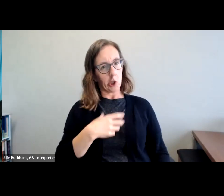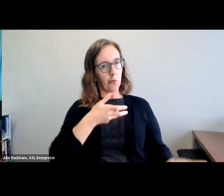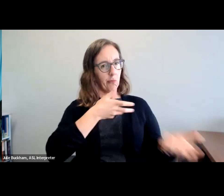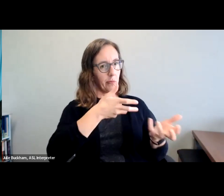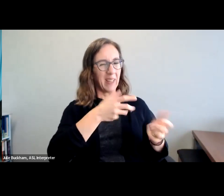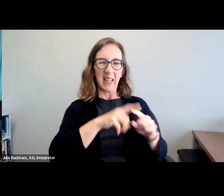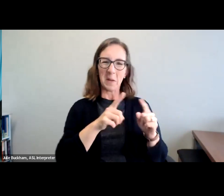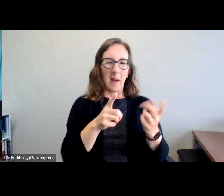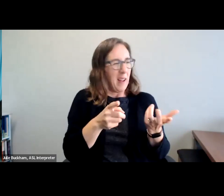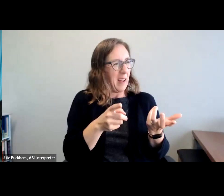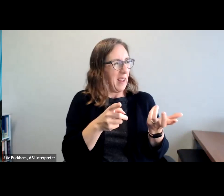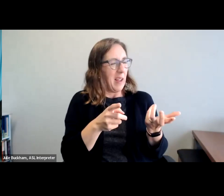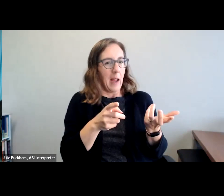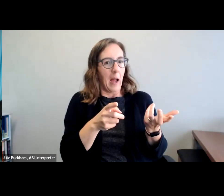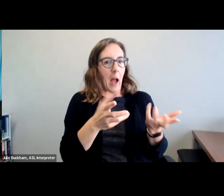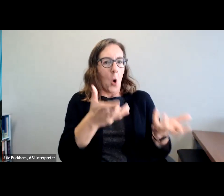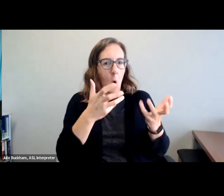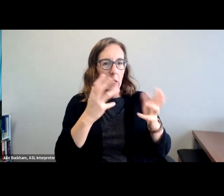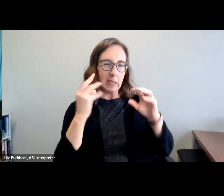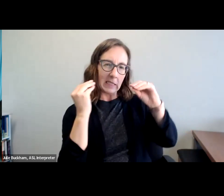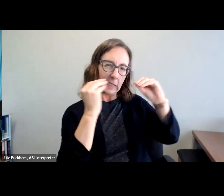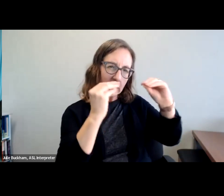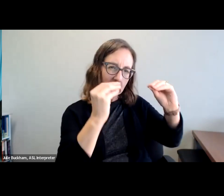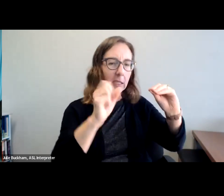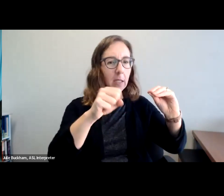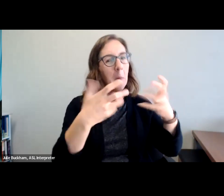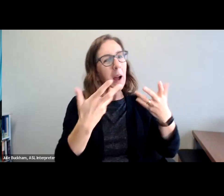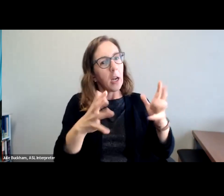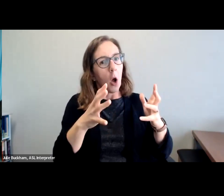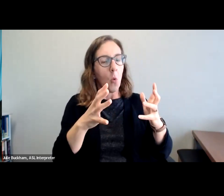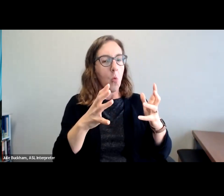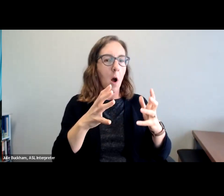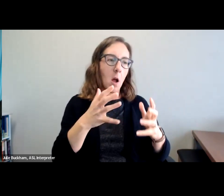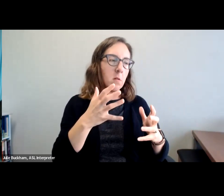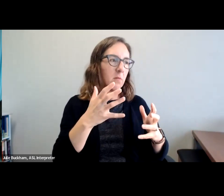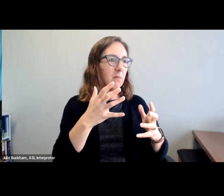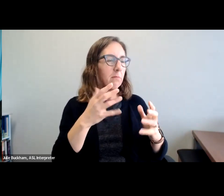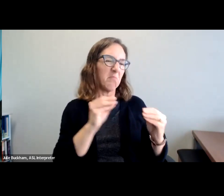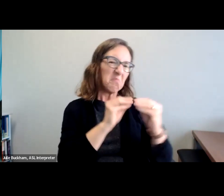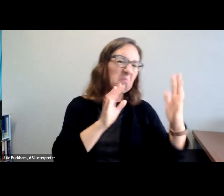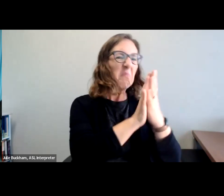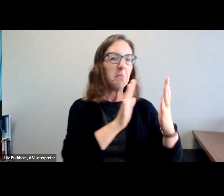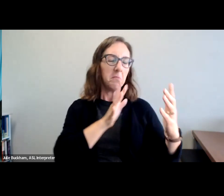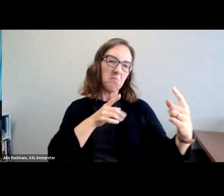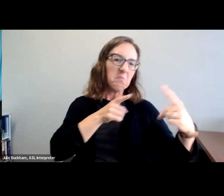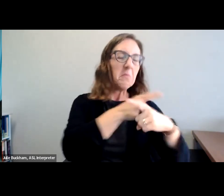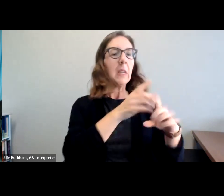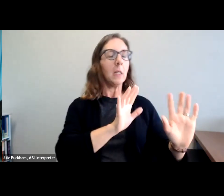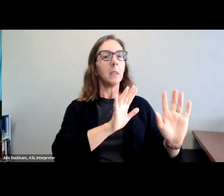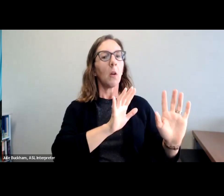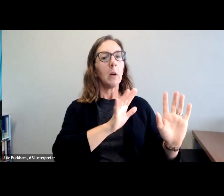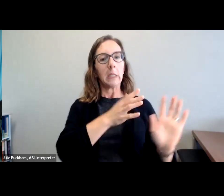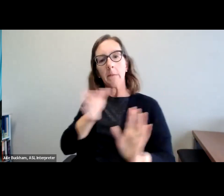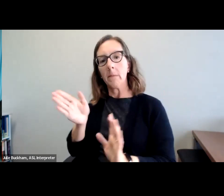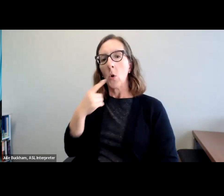want to say I wanted to teach, but I didn't want to attack. So I addressed it with my